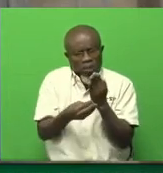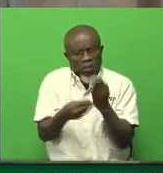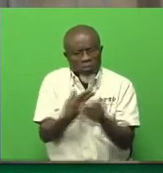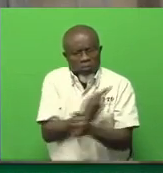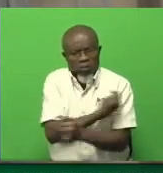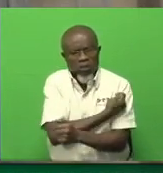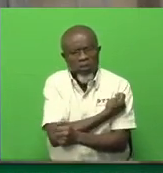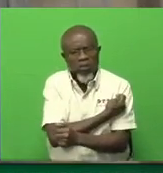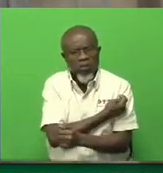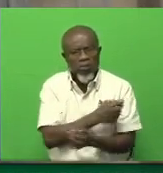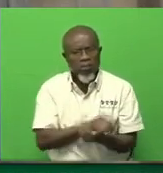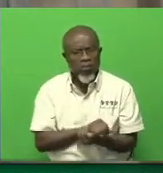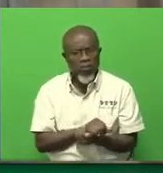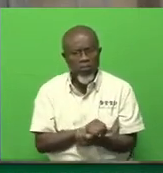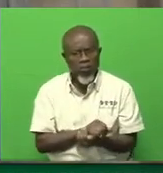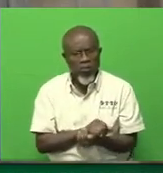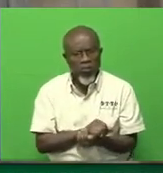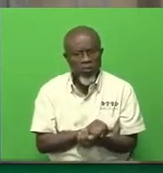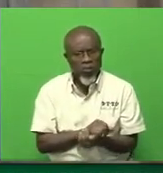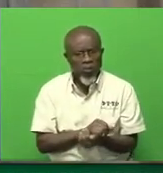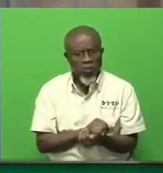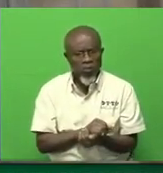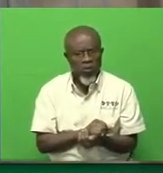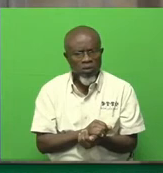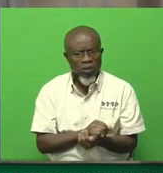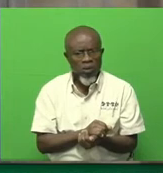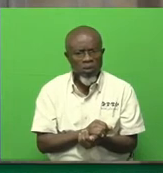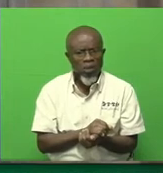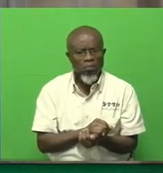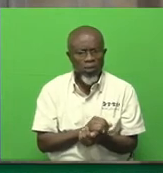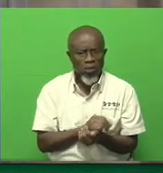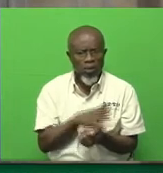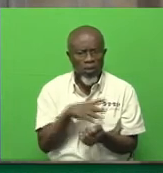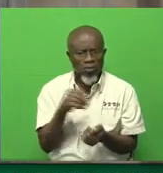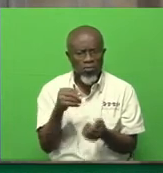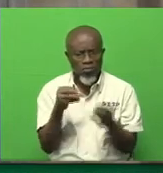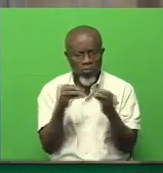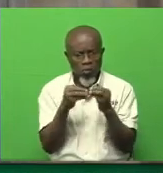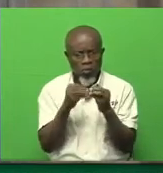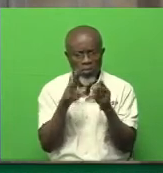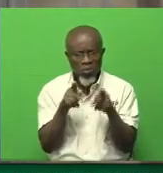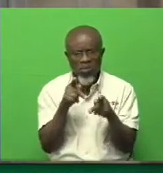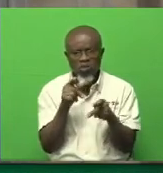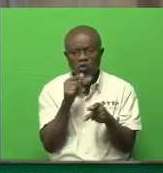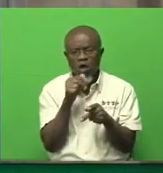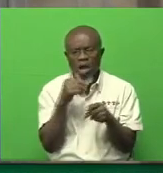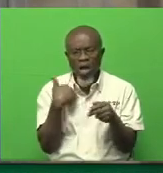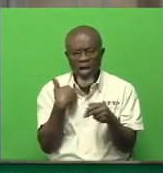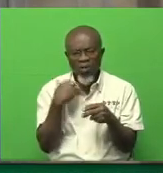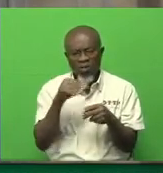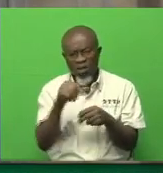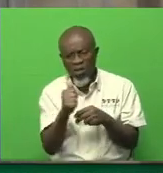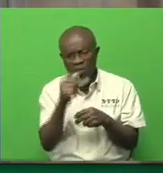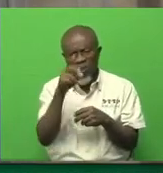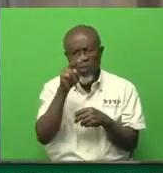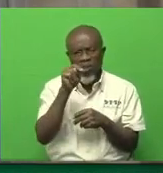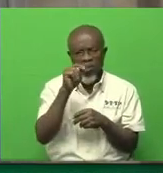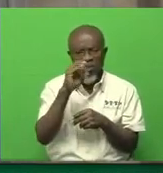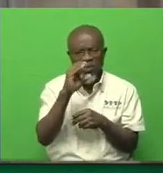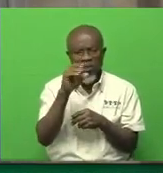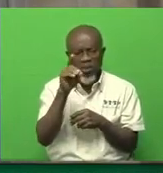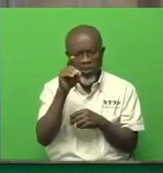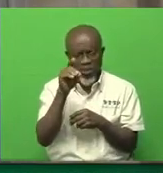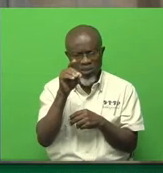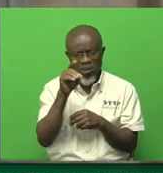is concentrated among people who have significant medical problems and what this means is that booster shots